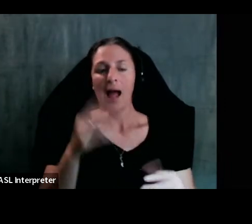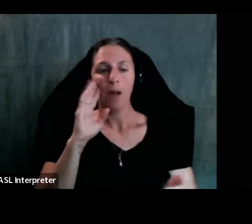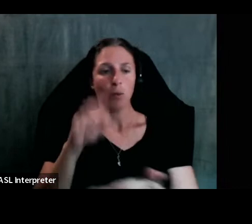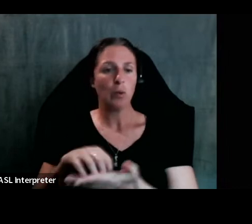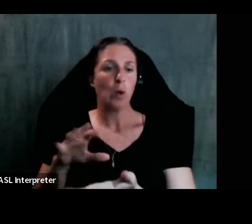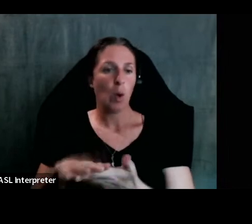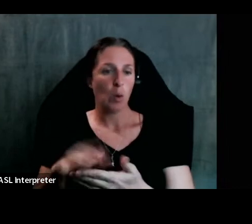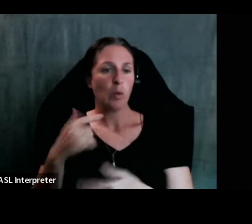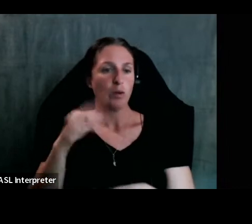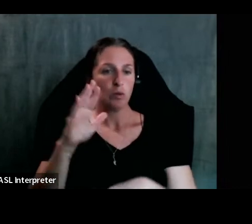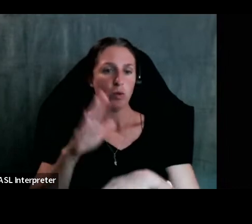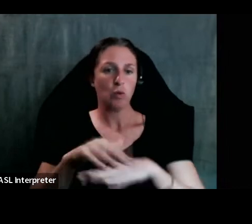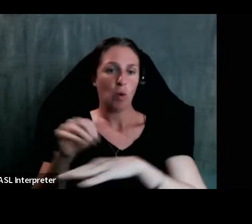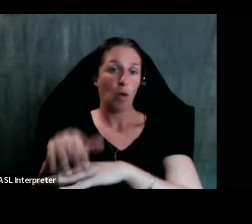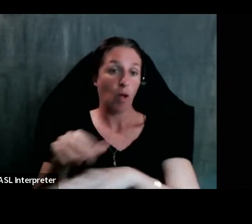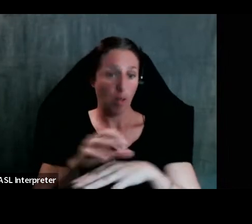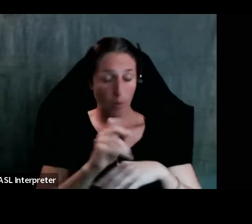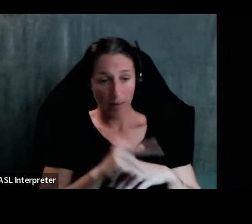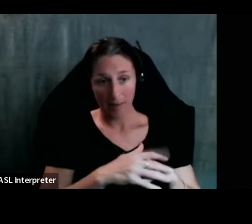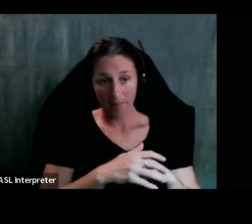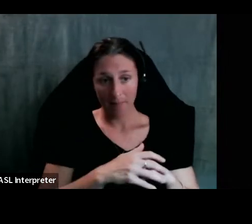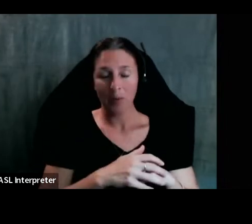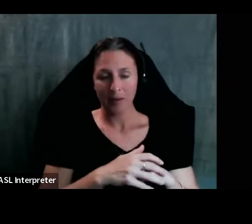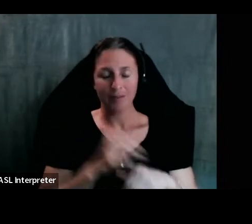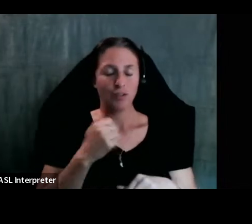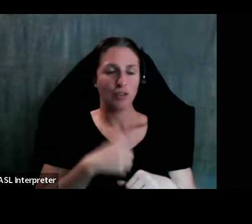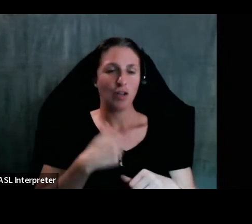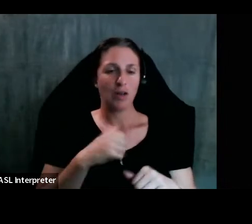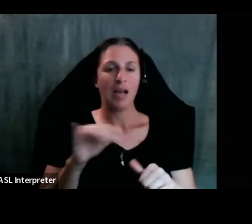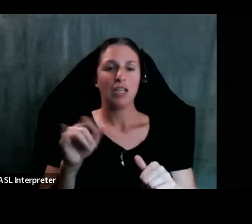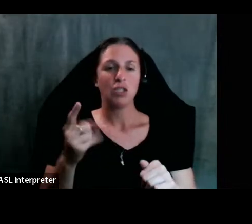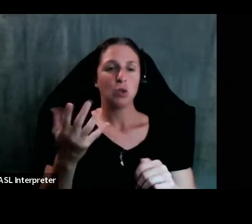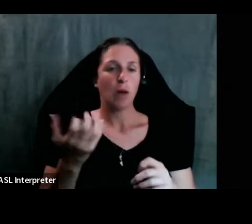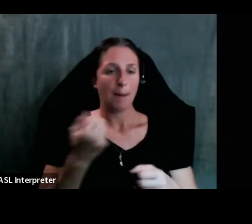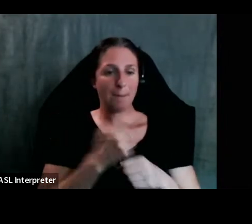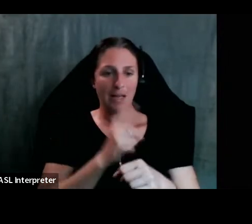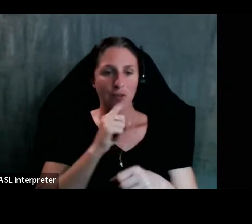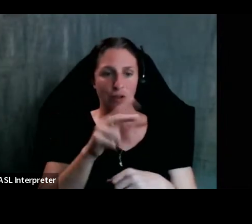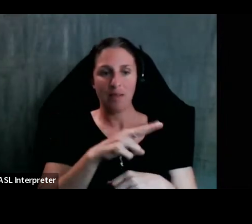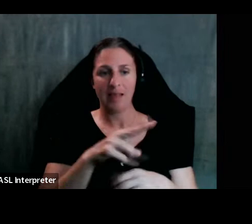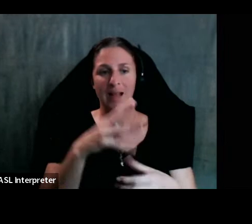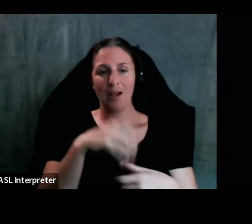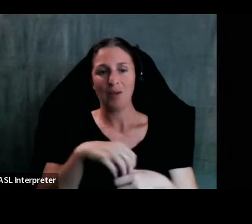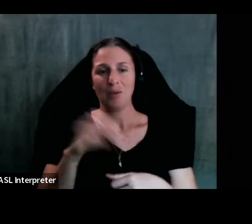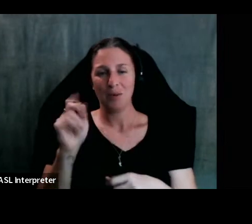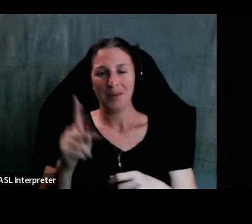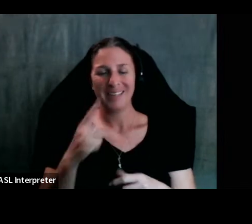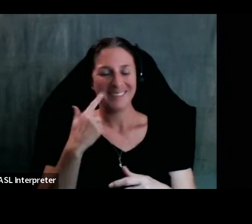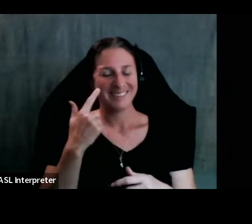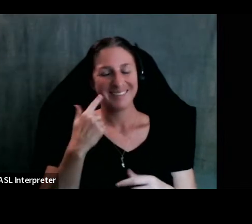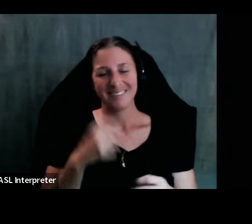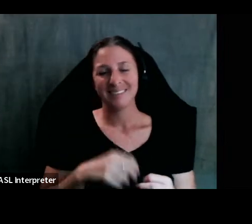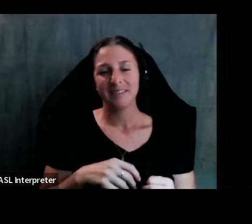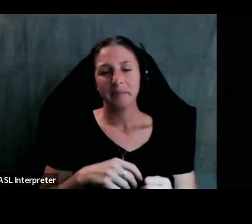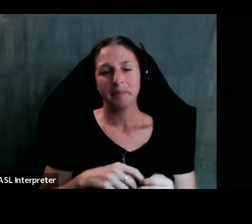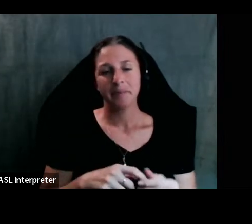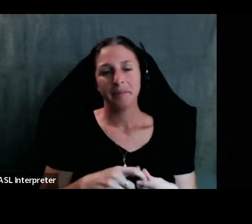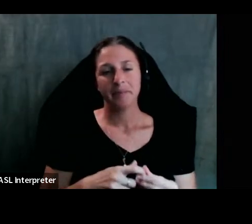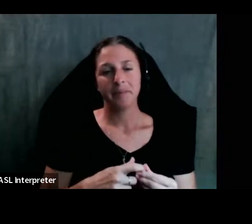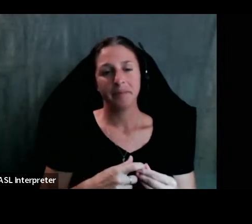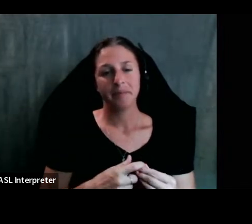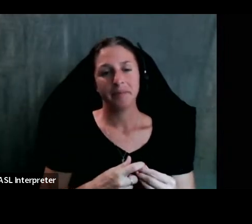we'll do a roll call. Okay. All right. Sorry. I just wanted to make sure they were included. Okay. All right.